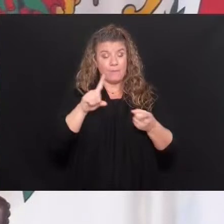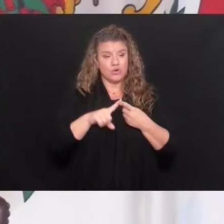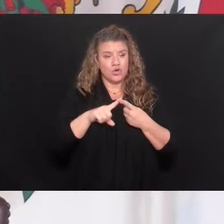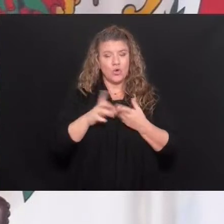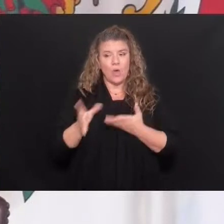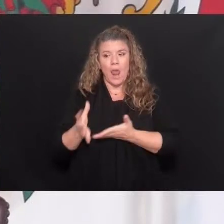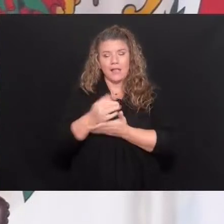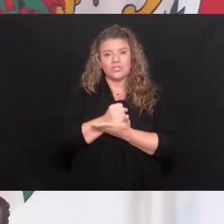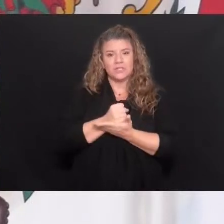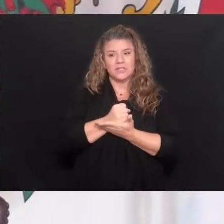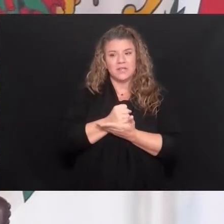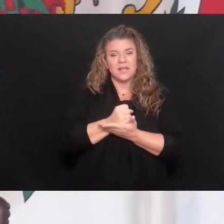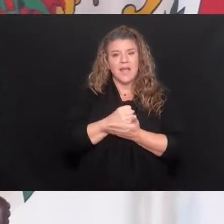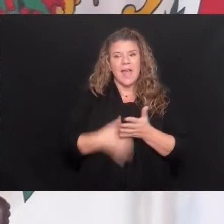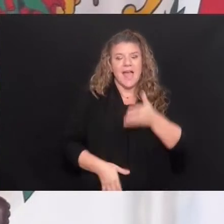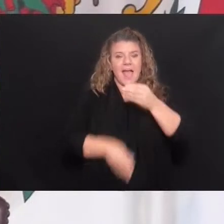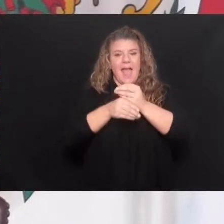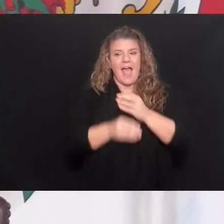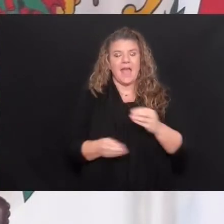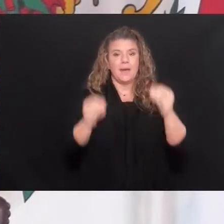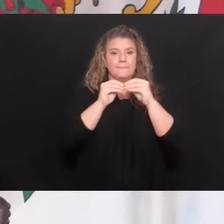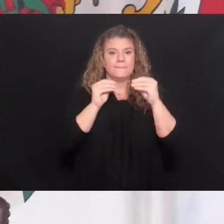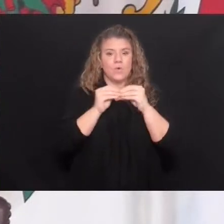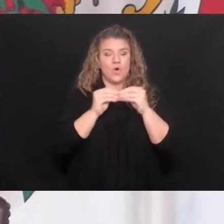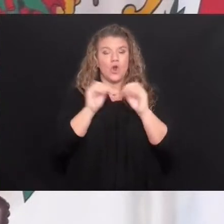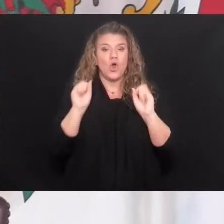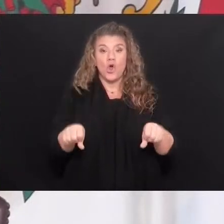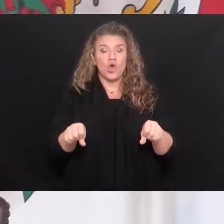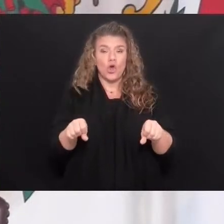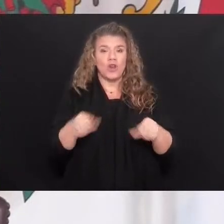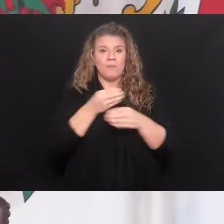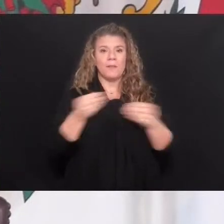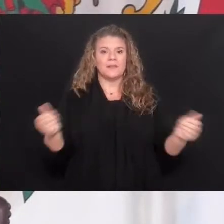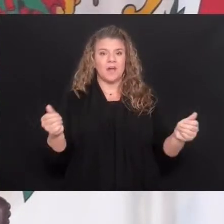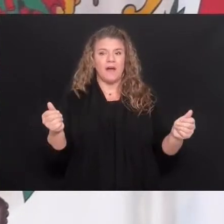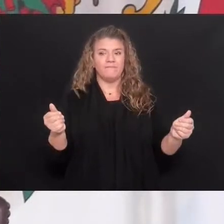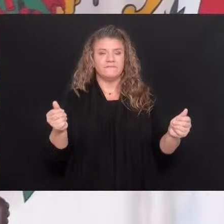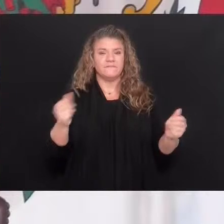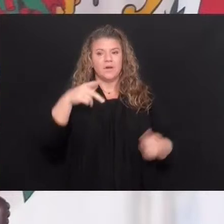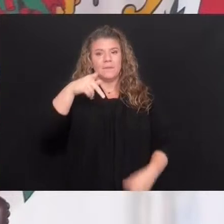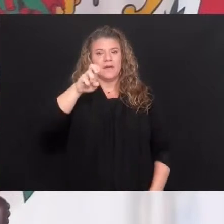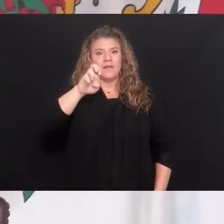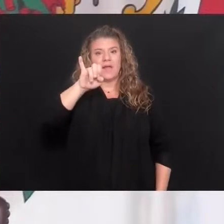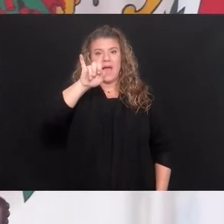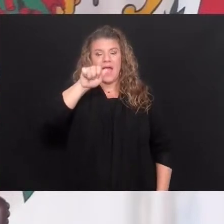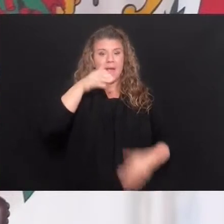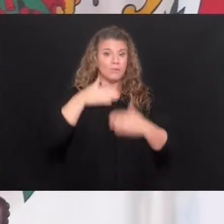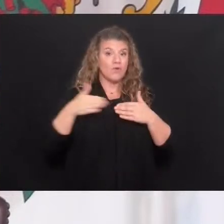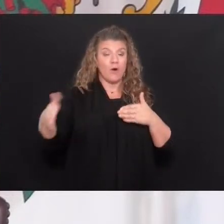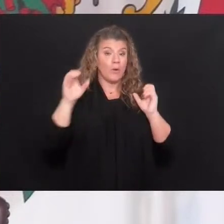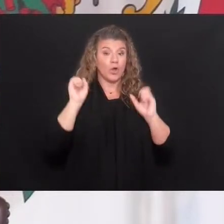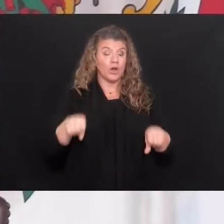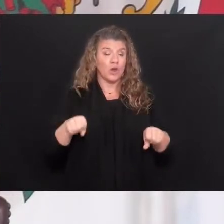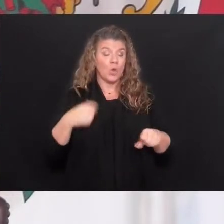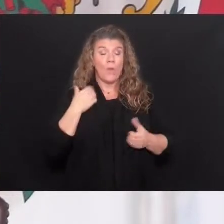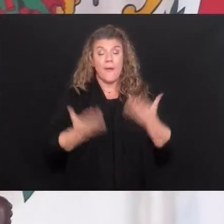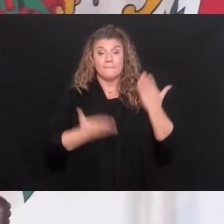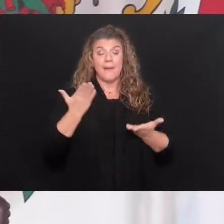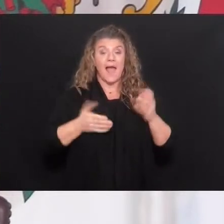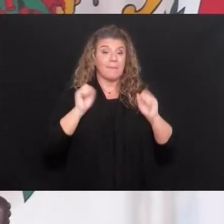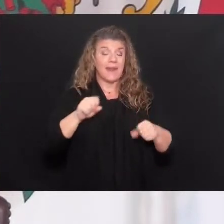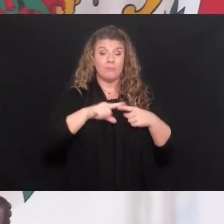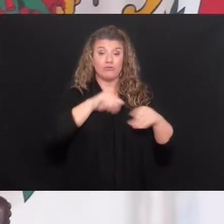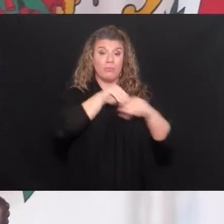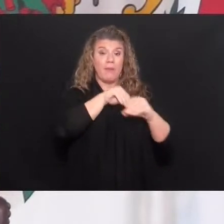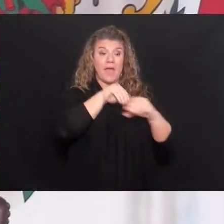in the collection plate, it may have been the solve all for PEIA going forward. We may have been able to bank enough